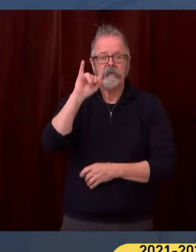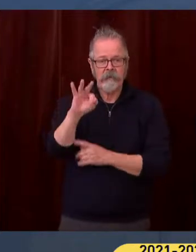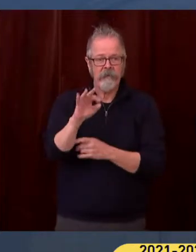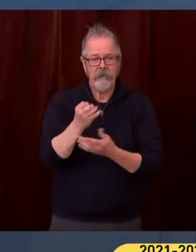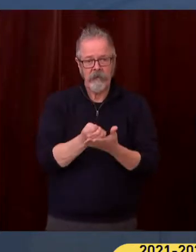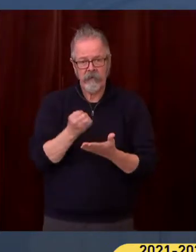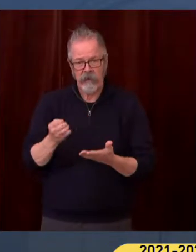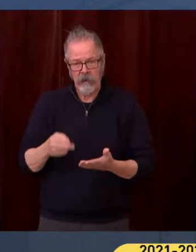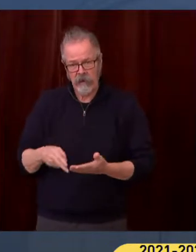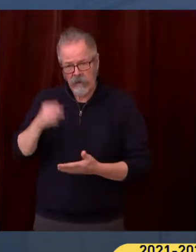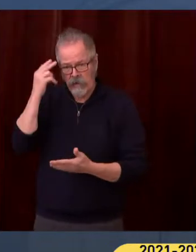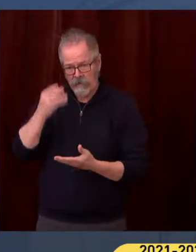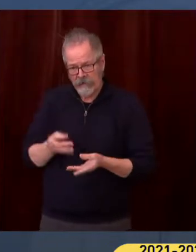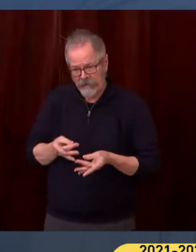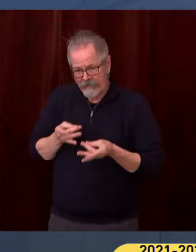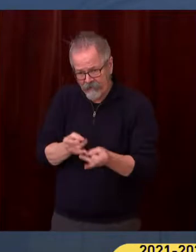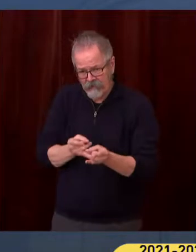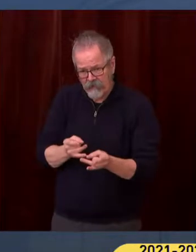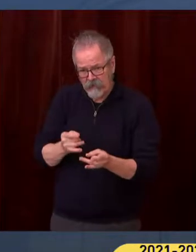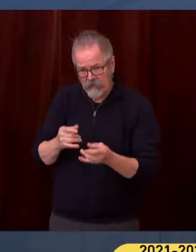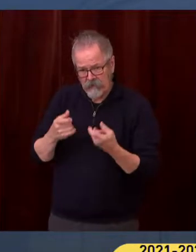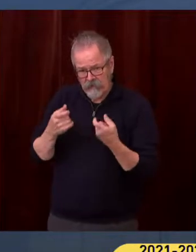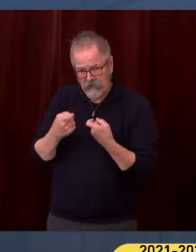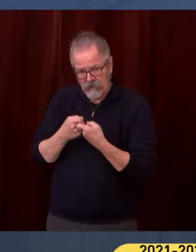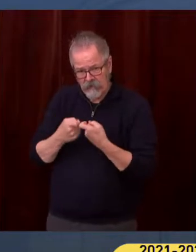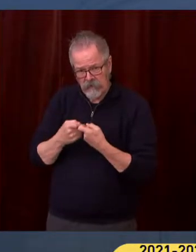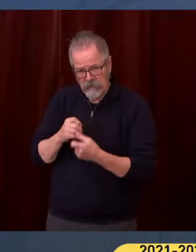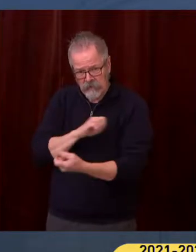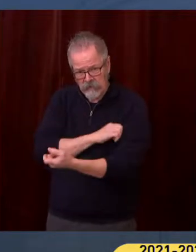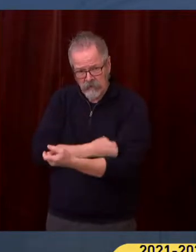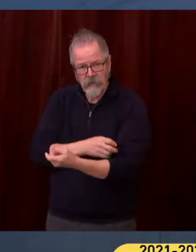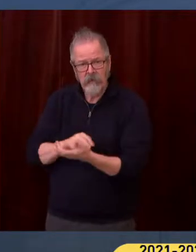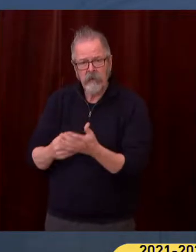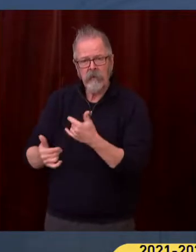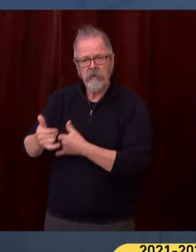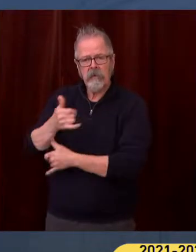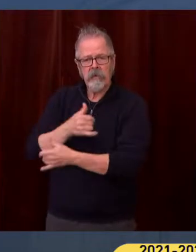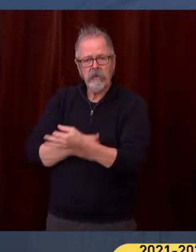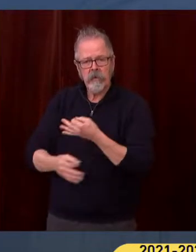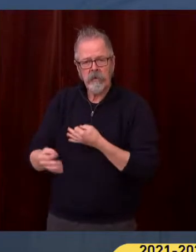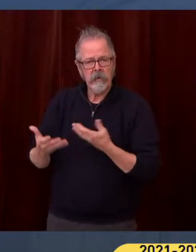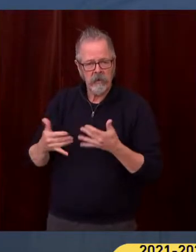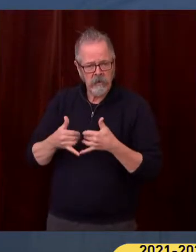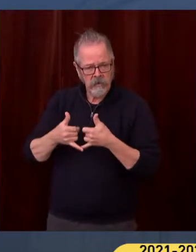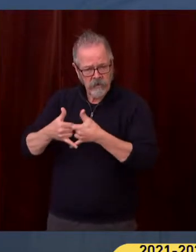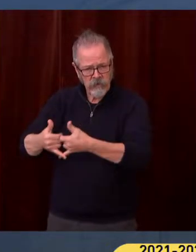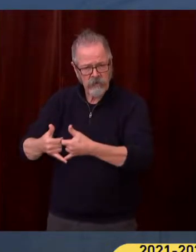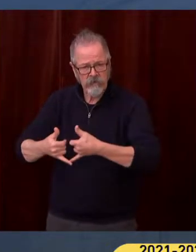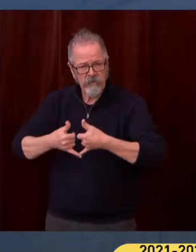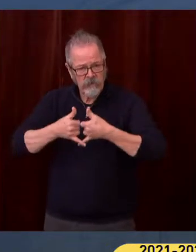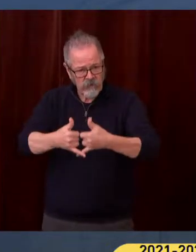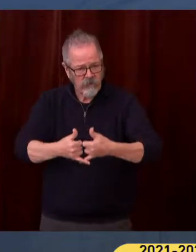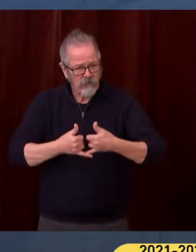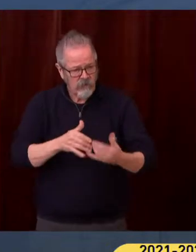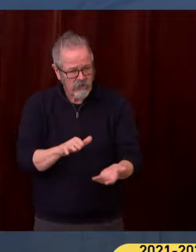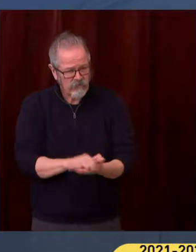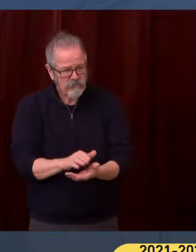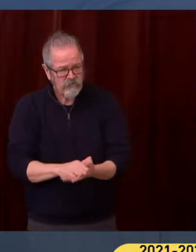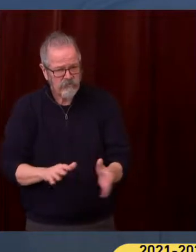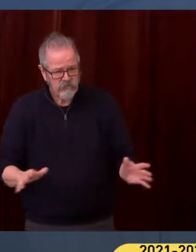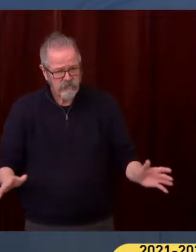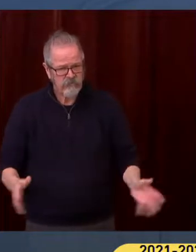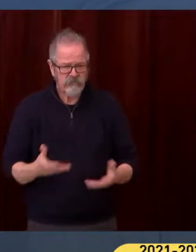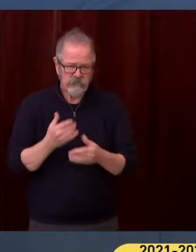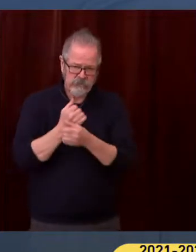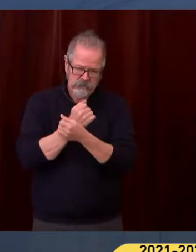to support energy efficiency and electrification of 7,000 low-income residences in our state. Energy